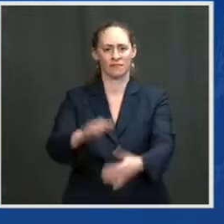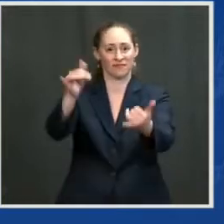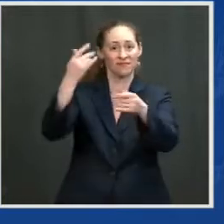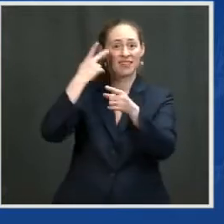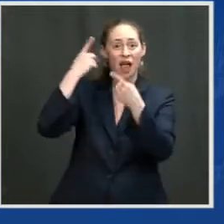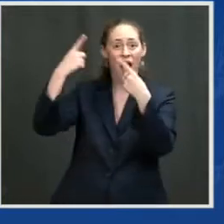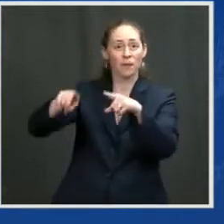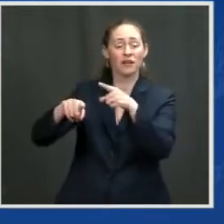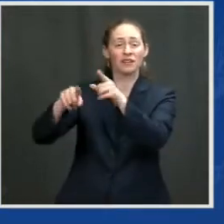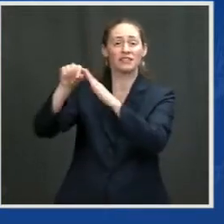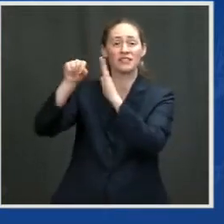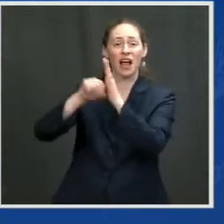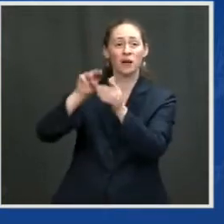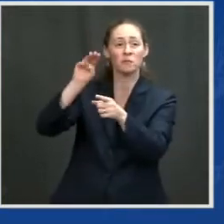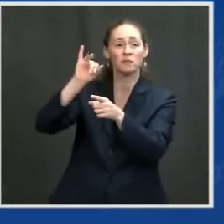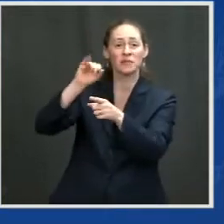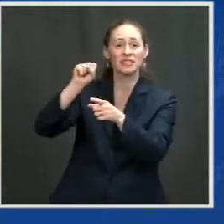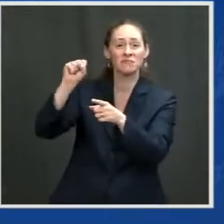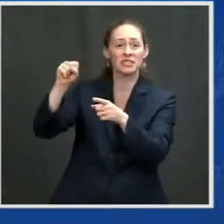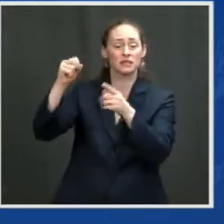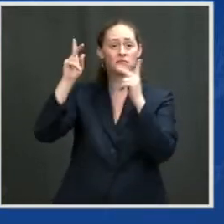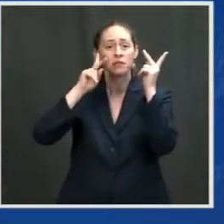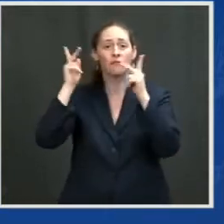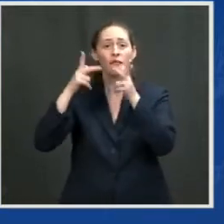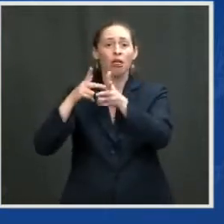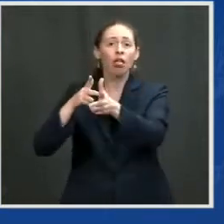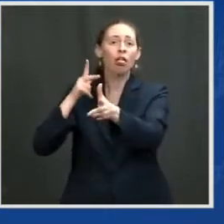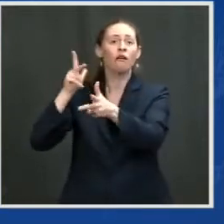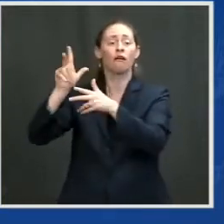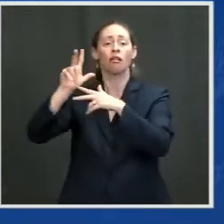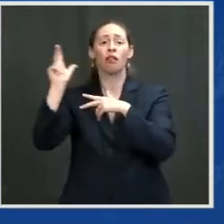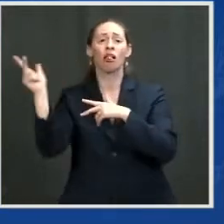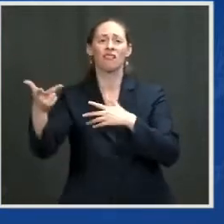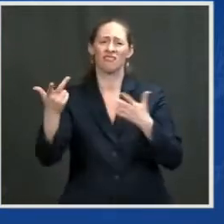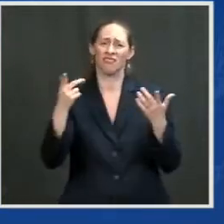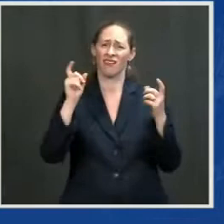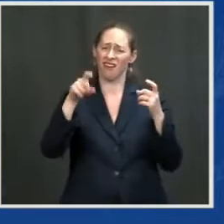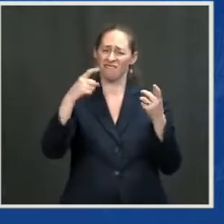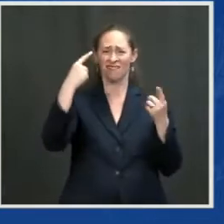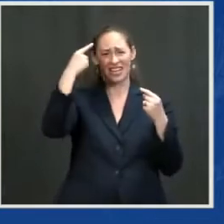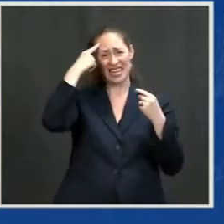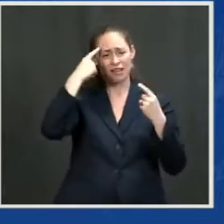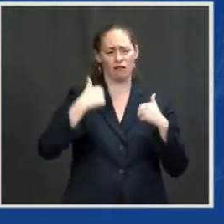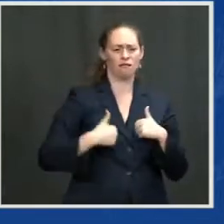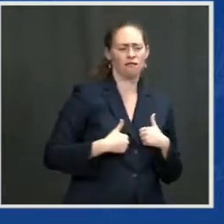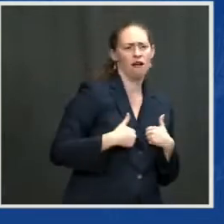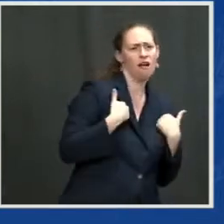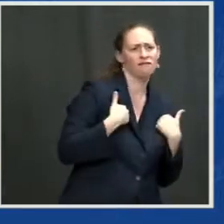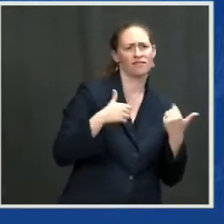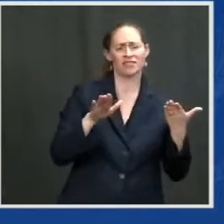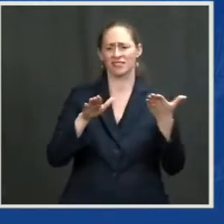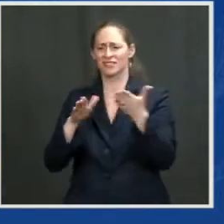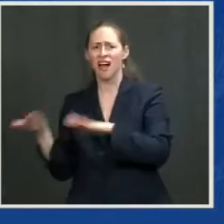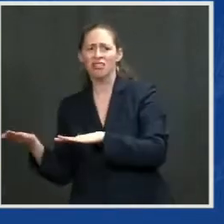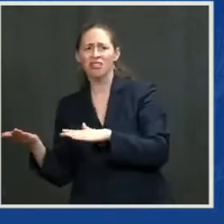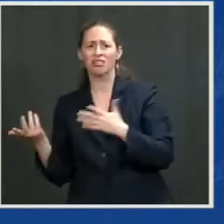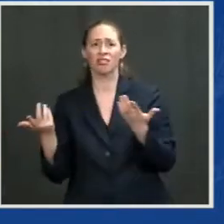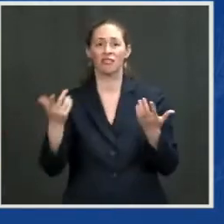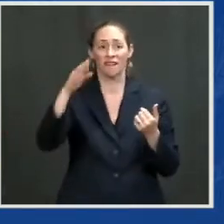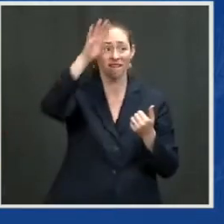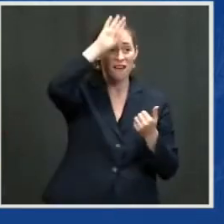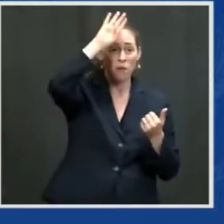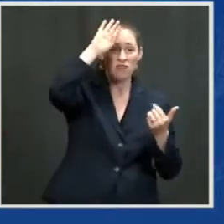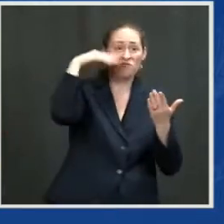death, keeping firefighters, paramedics from getting people the help they need, cutting off hurricane evacuation